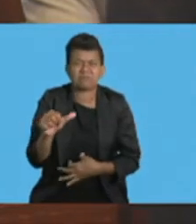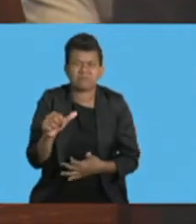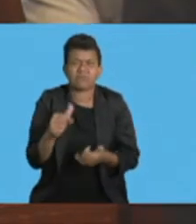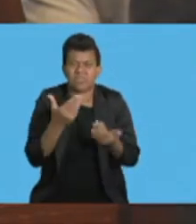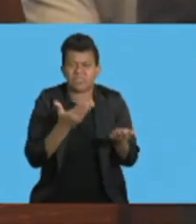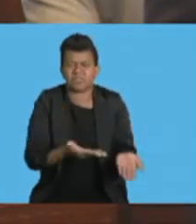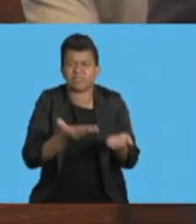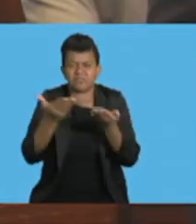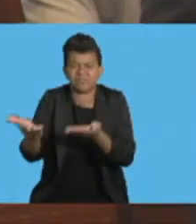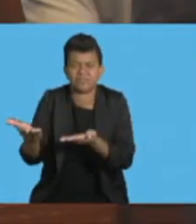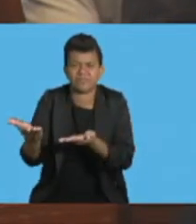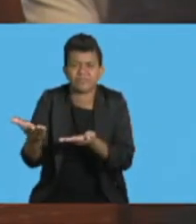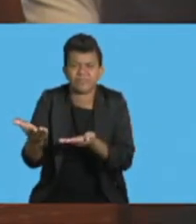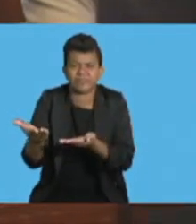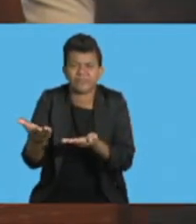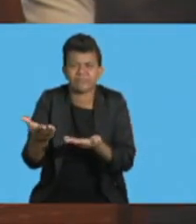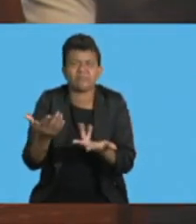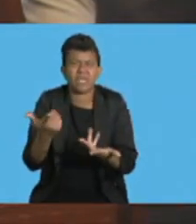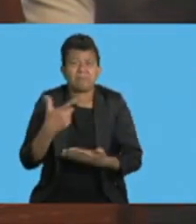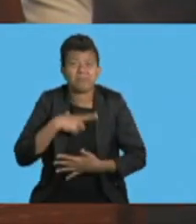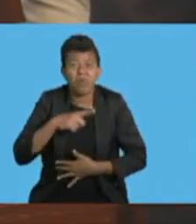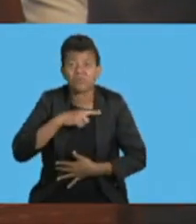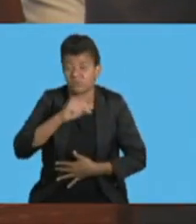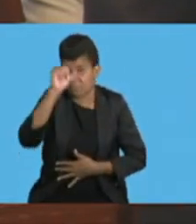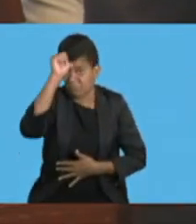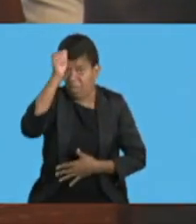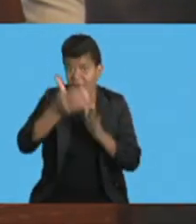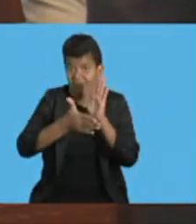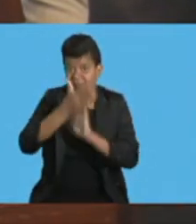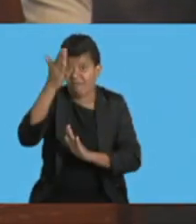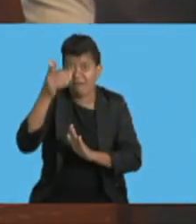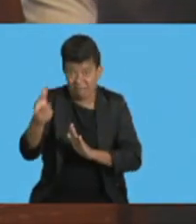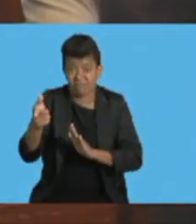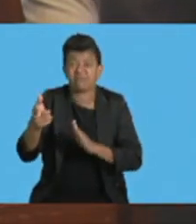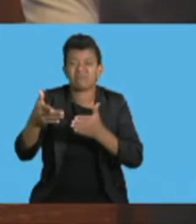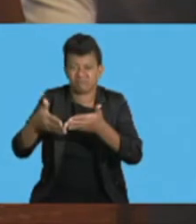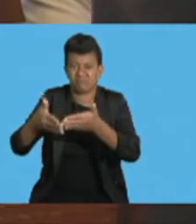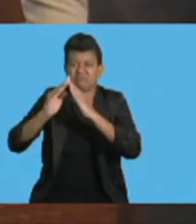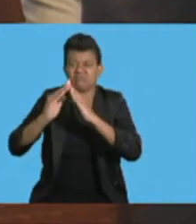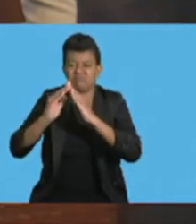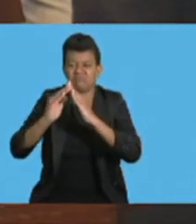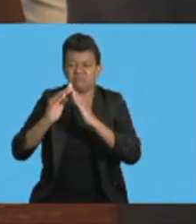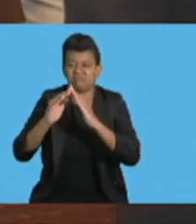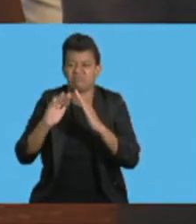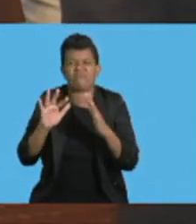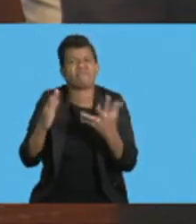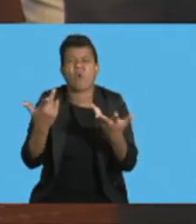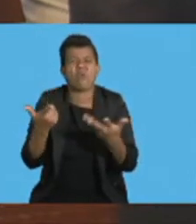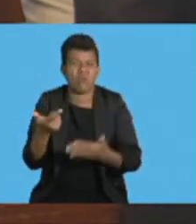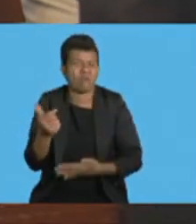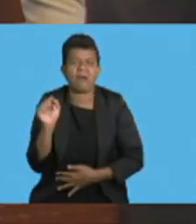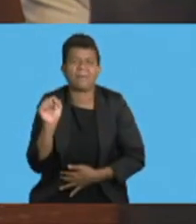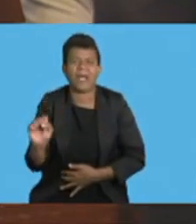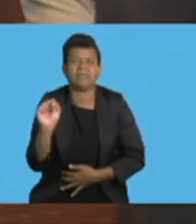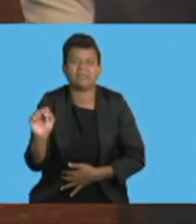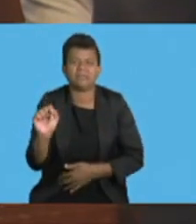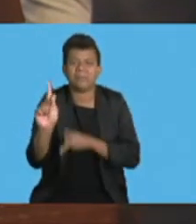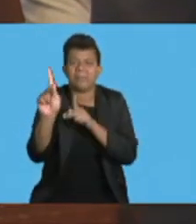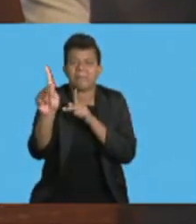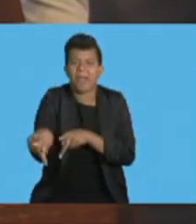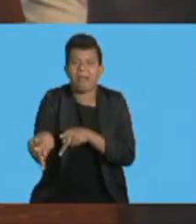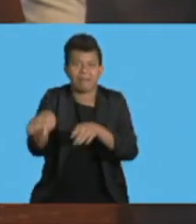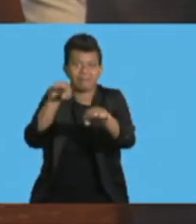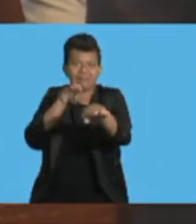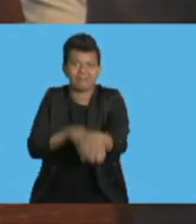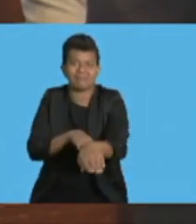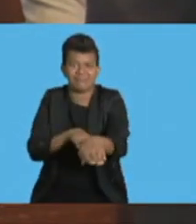and is the rest of it is to be retained and the purpose, the public access will still be available